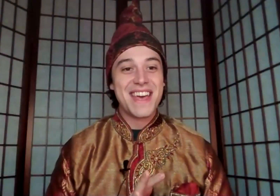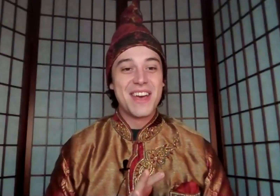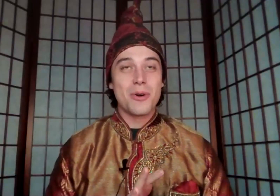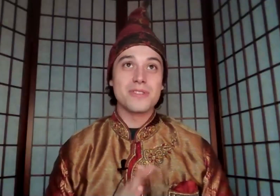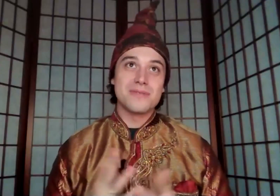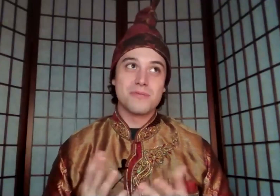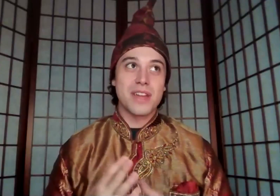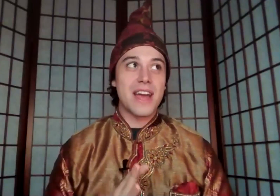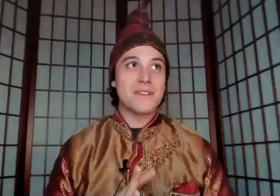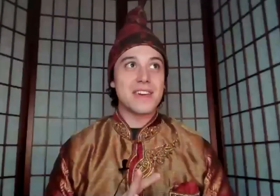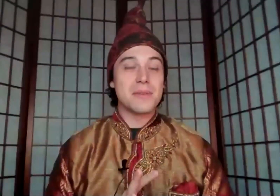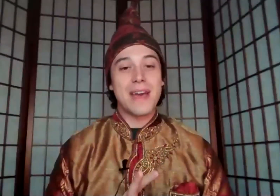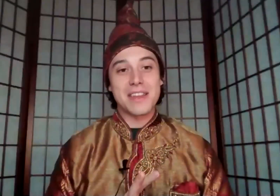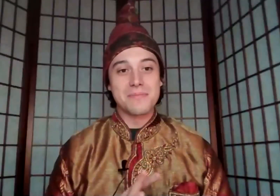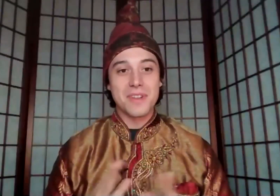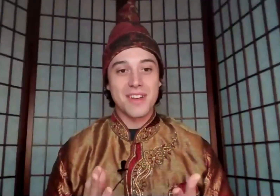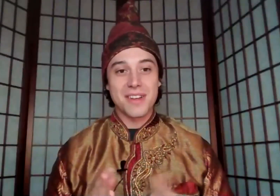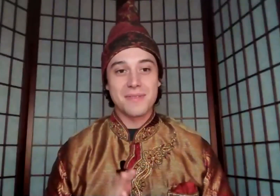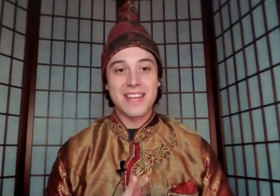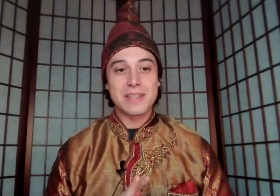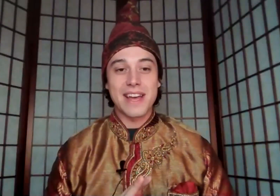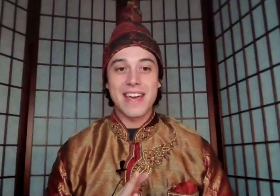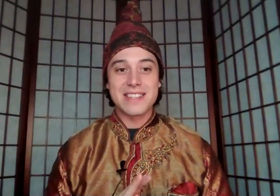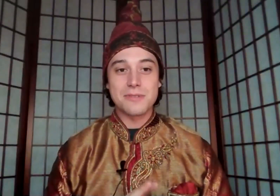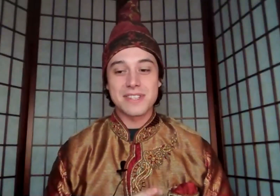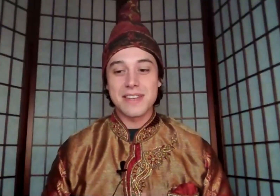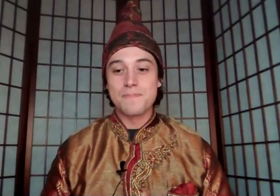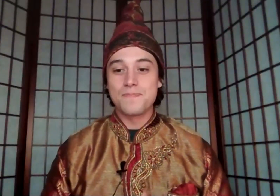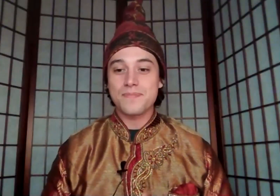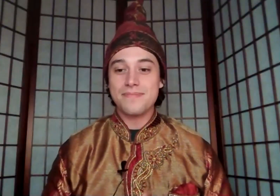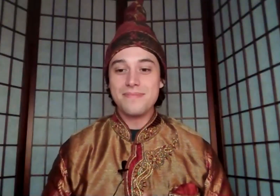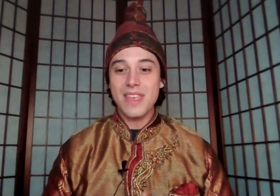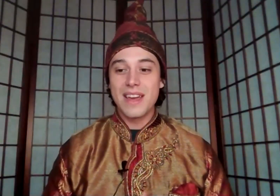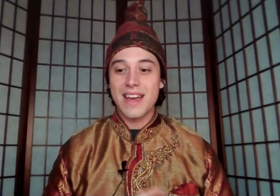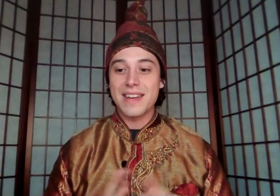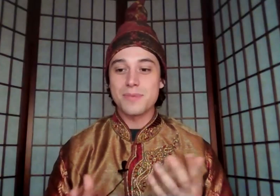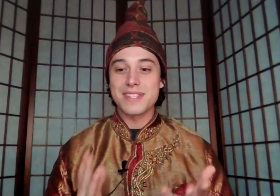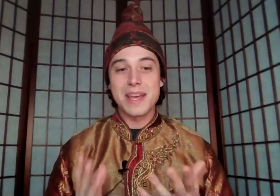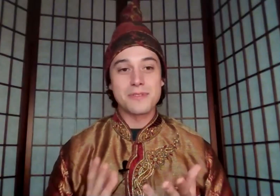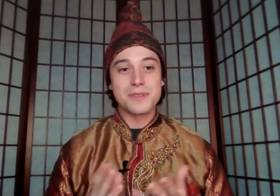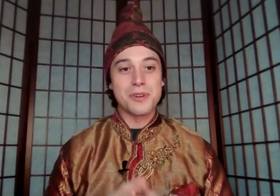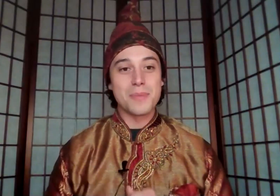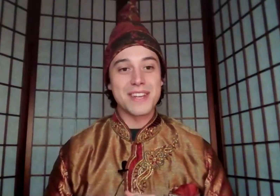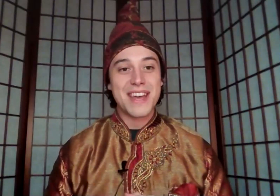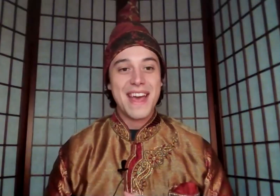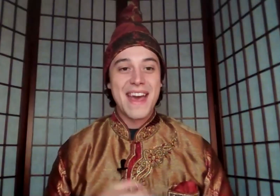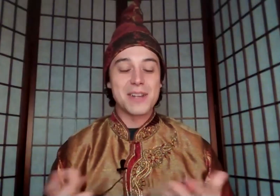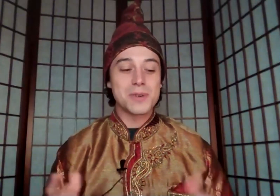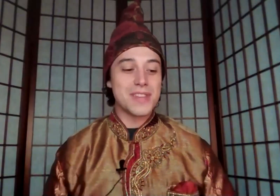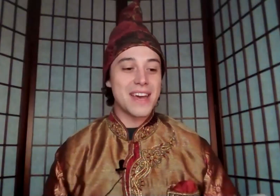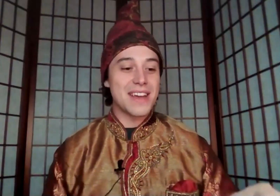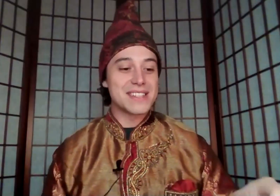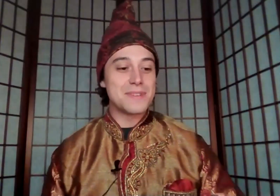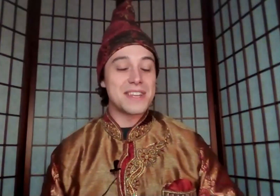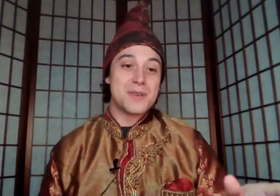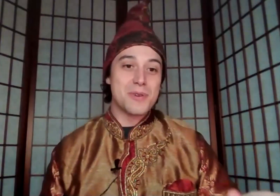recently, or rather have a companion that is a black cat until recently. I wasn't able to grow up in a